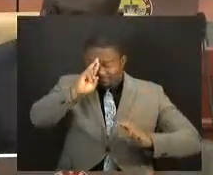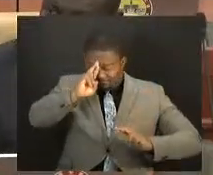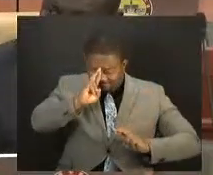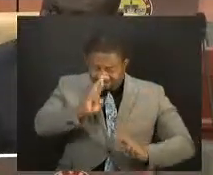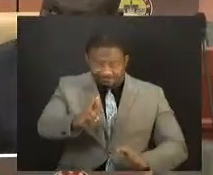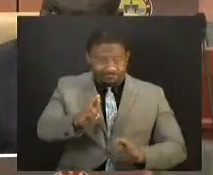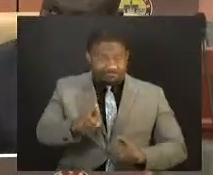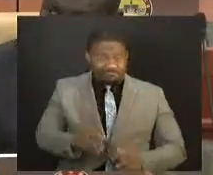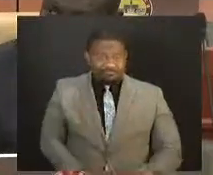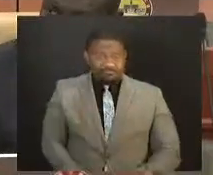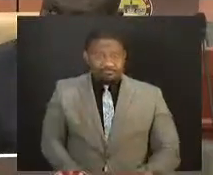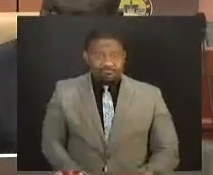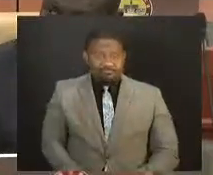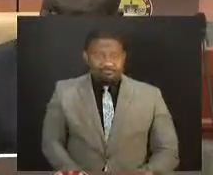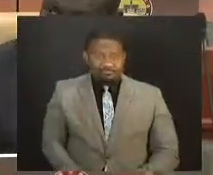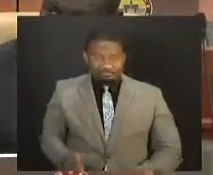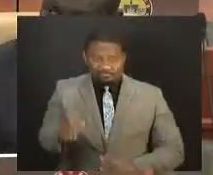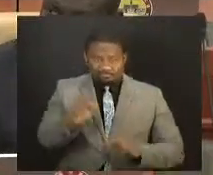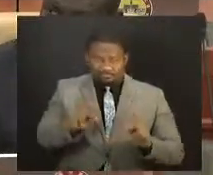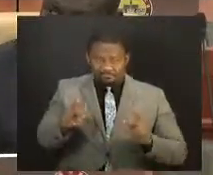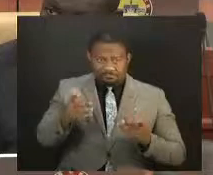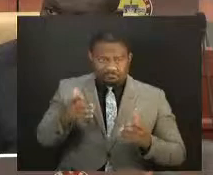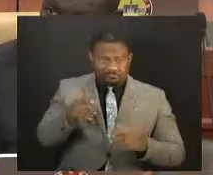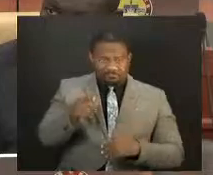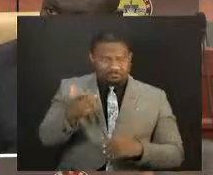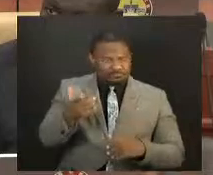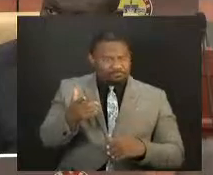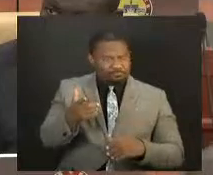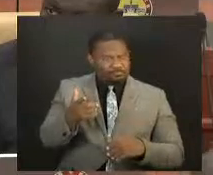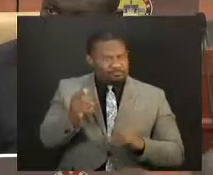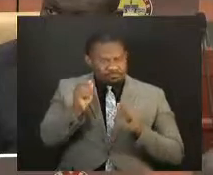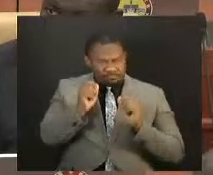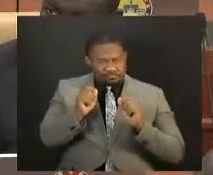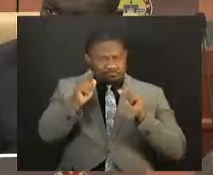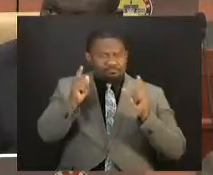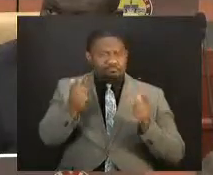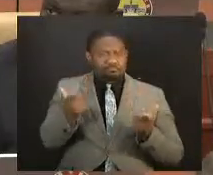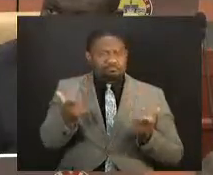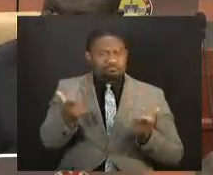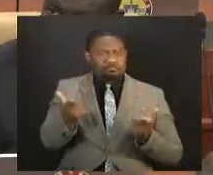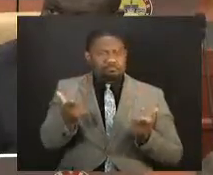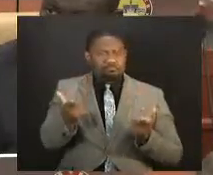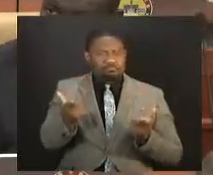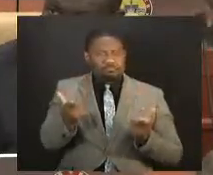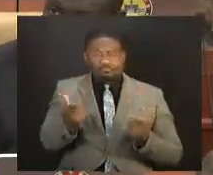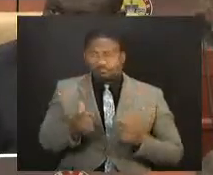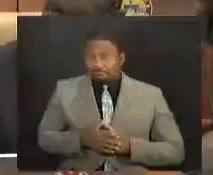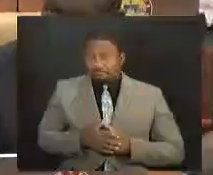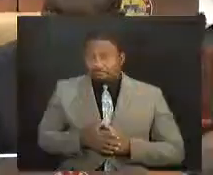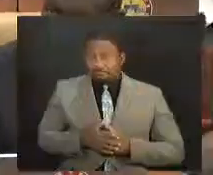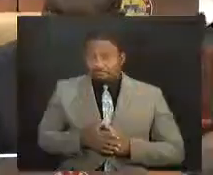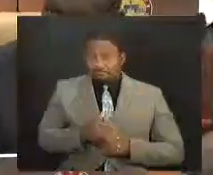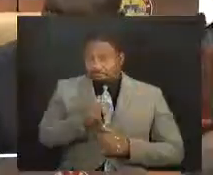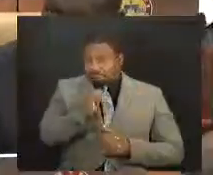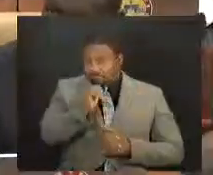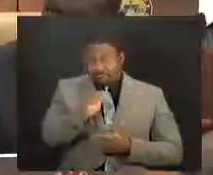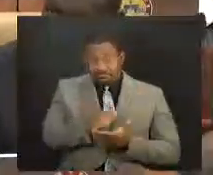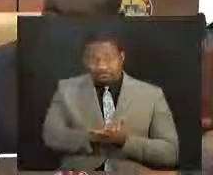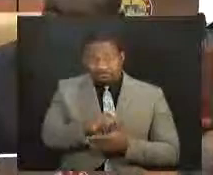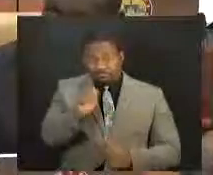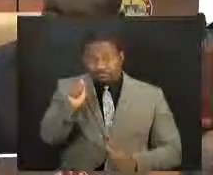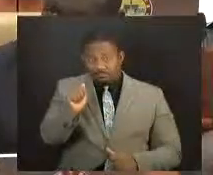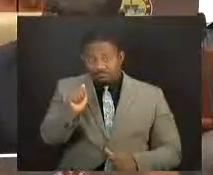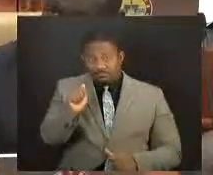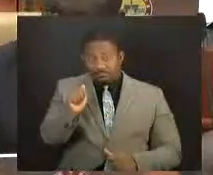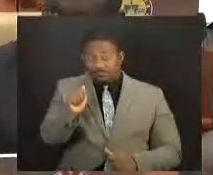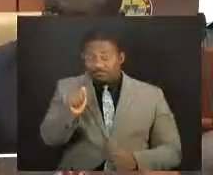The people there are highly respected, and it will surprise me. And Mr. Governor, I don't believe